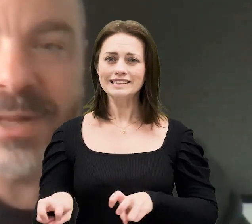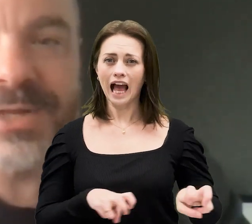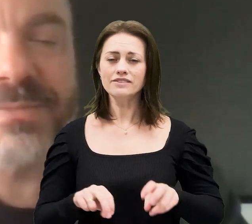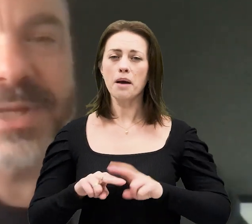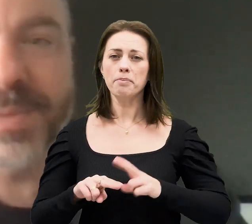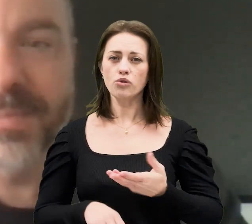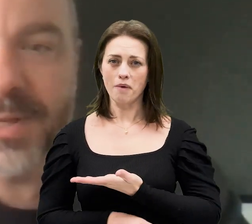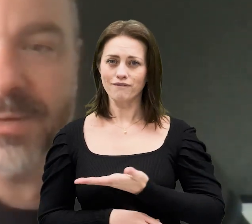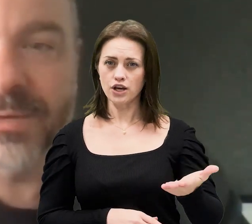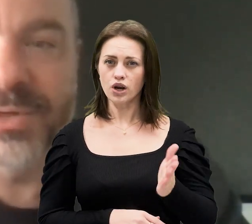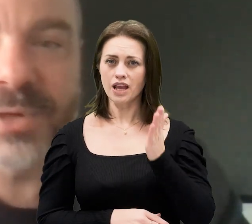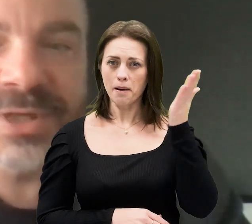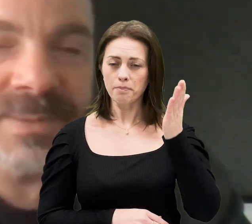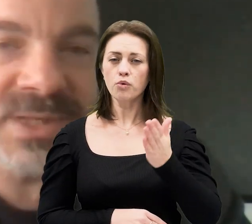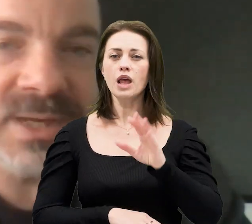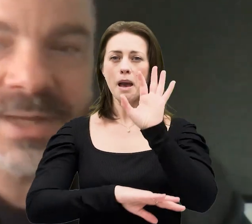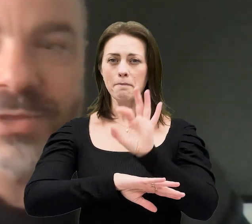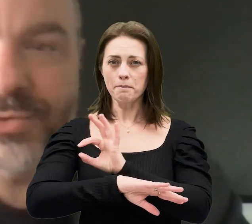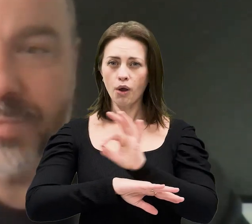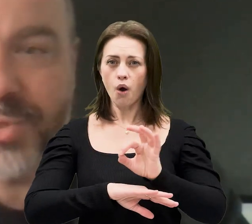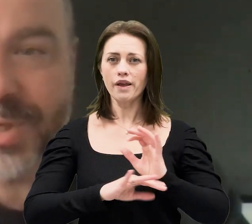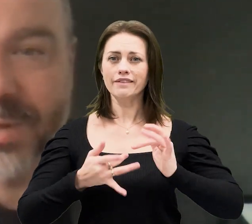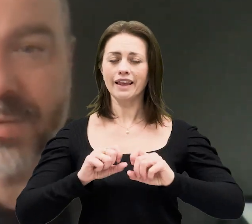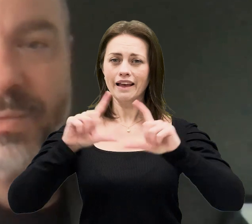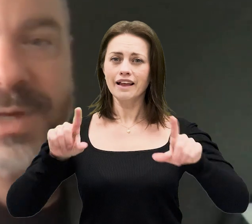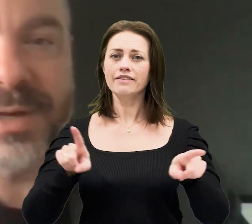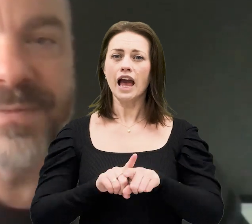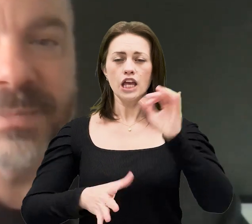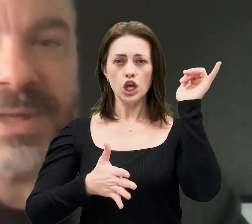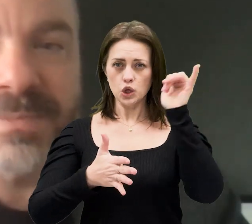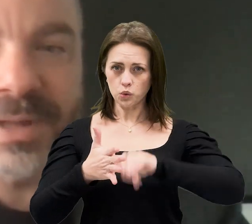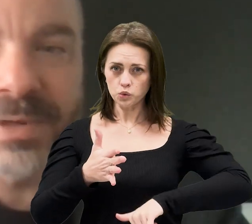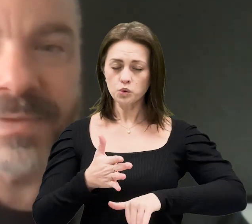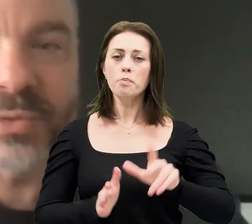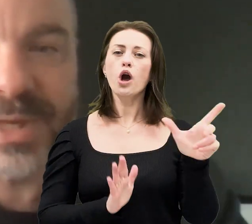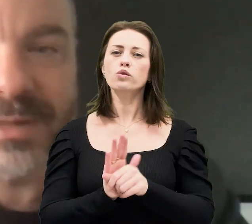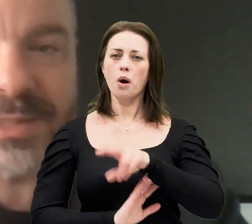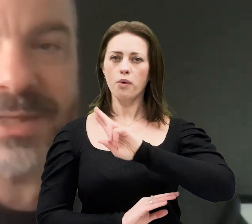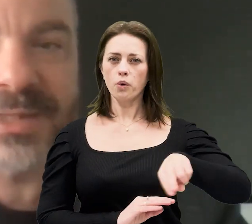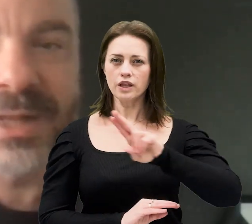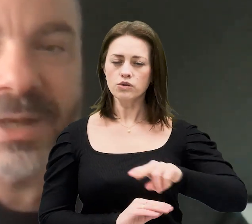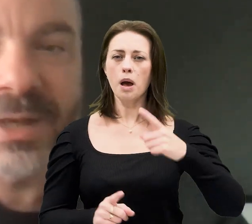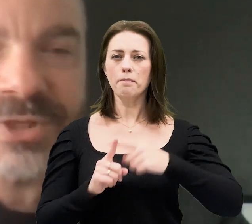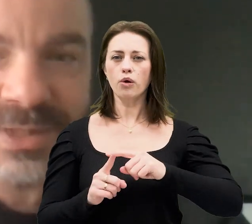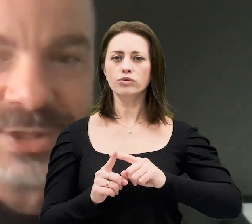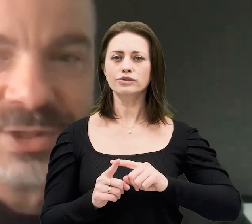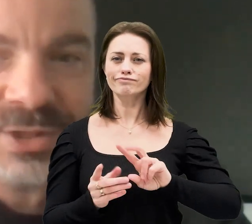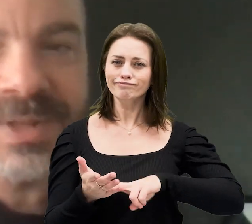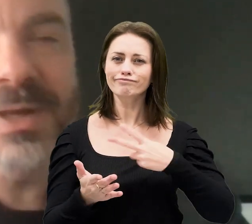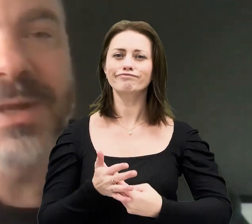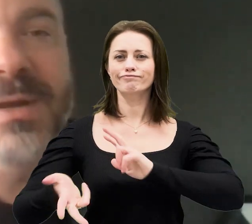recording will be later made public on the project website and YouTube channel, where it will be available with subtitles and sign